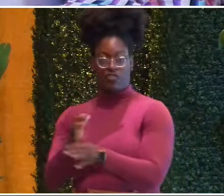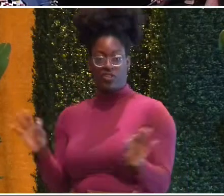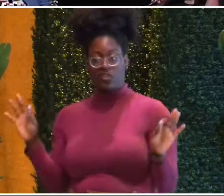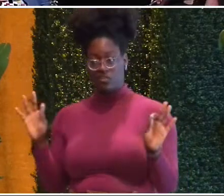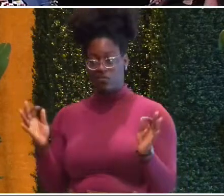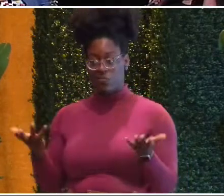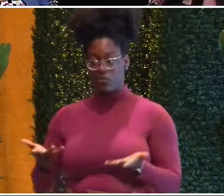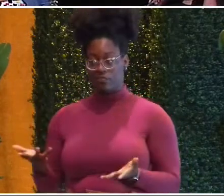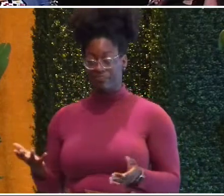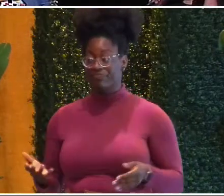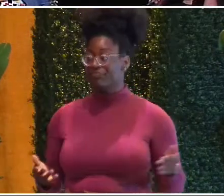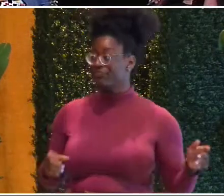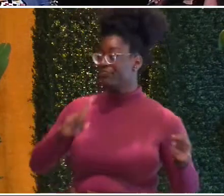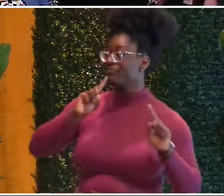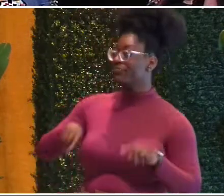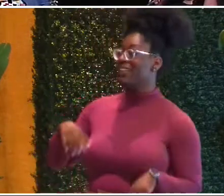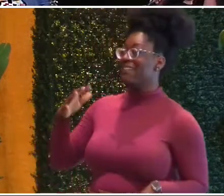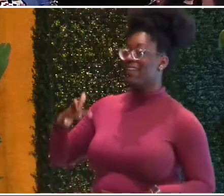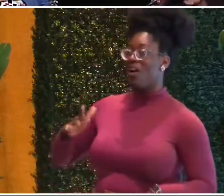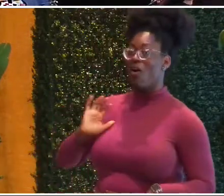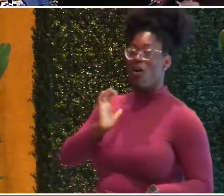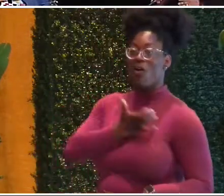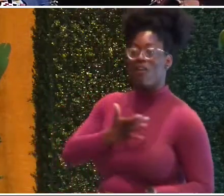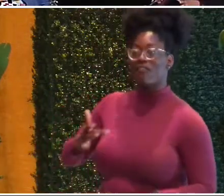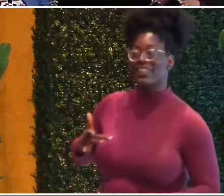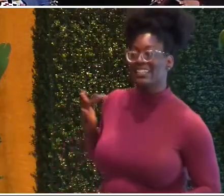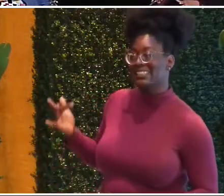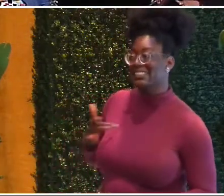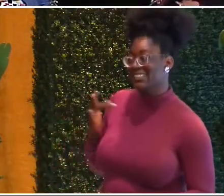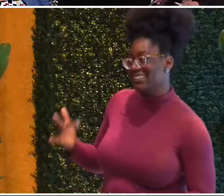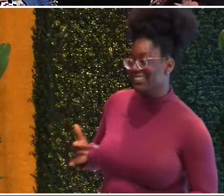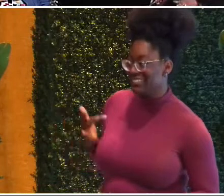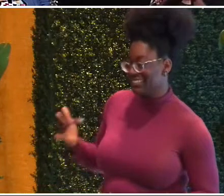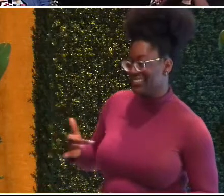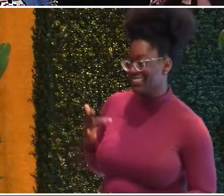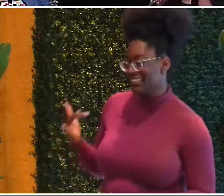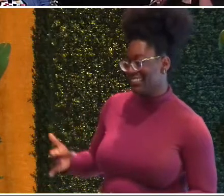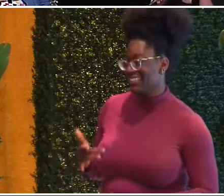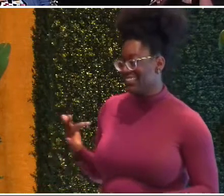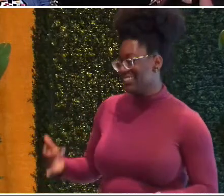Feelings. I'm just going to name it. Okay?